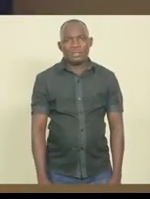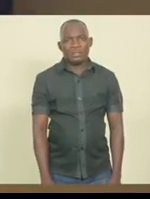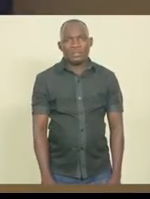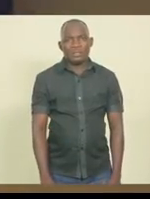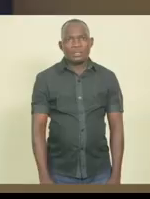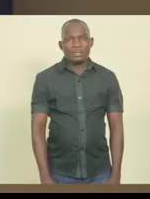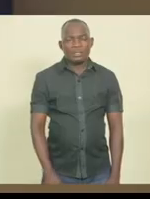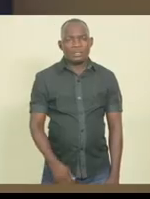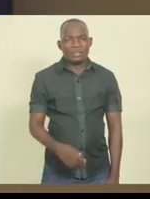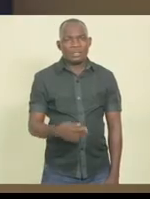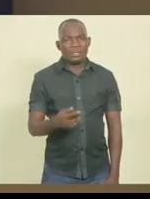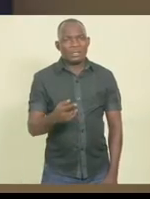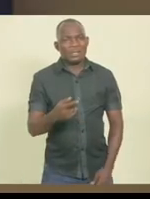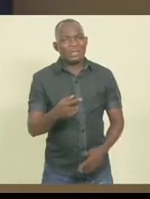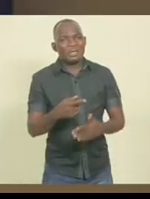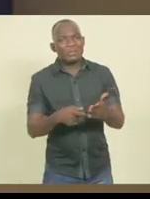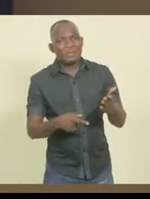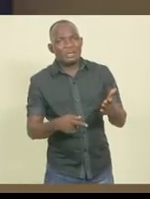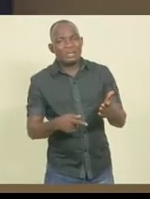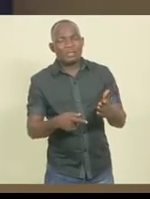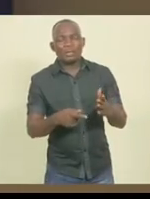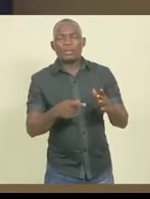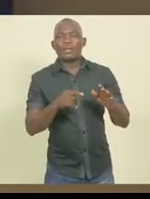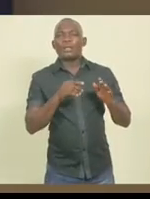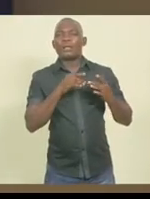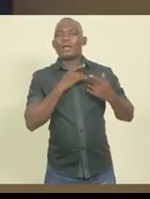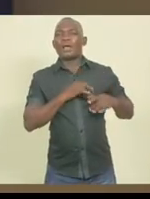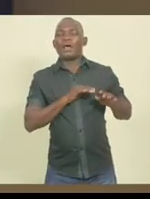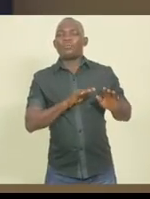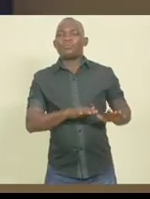You enjoy this. Just relax.